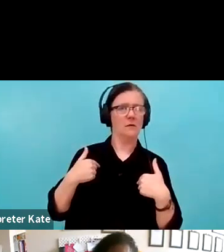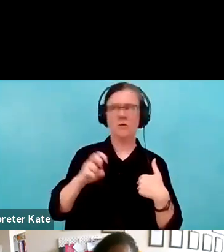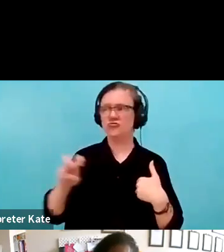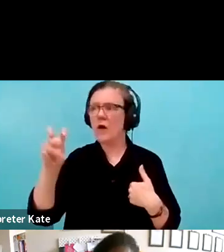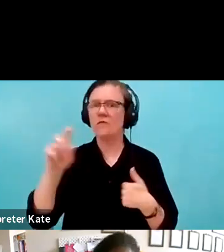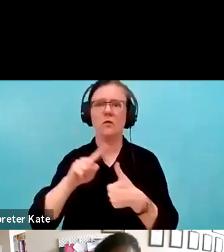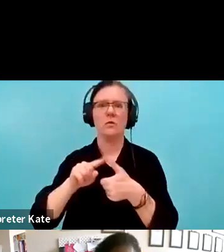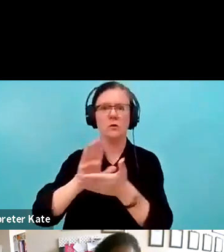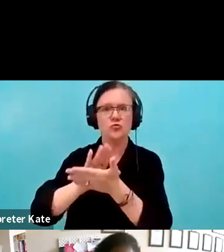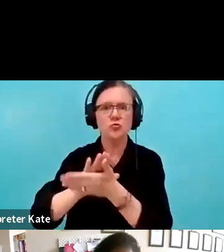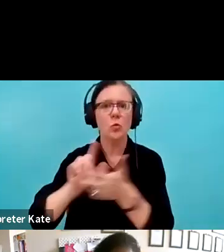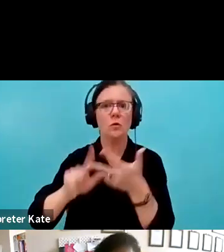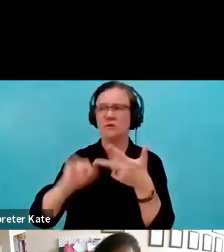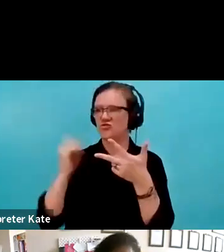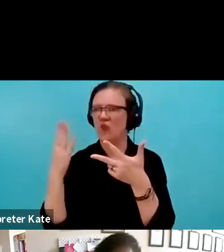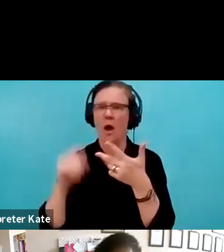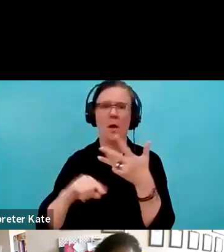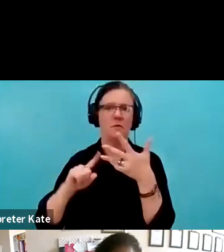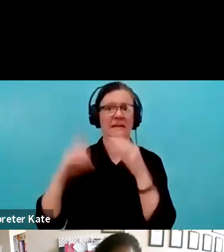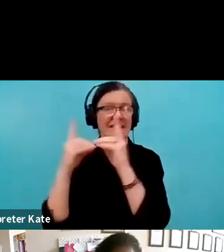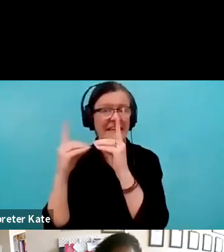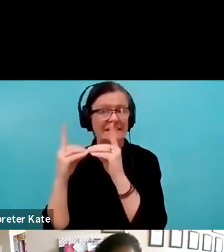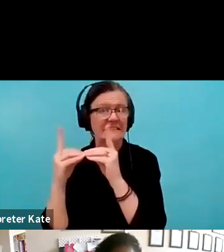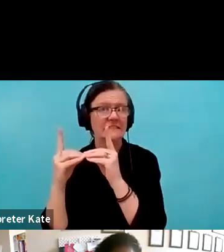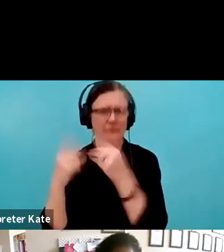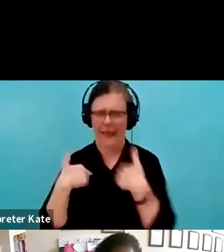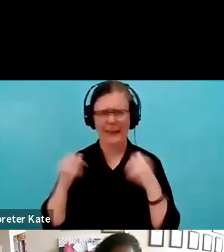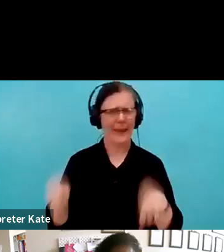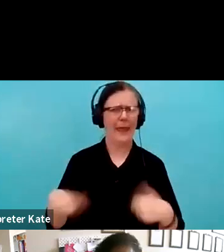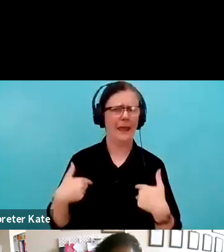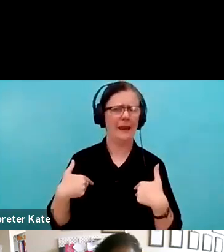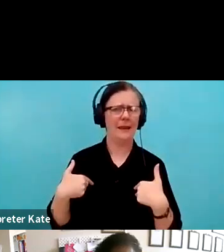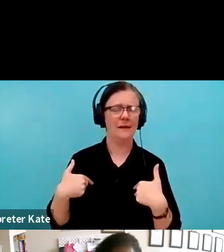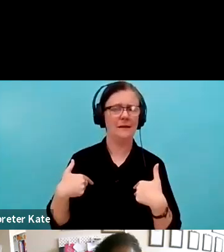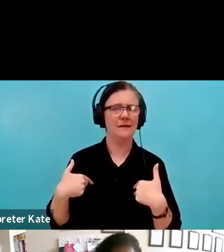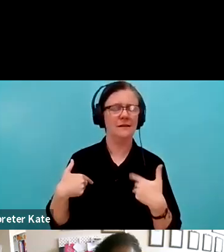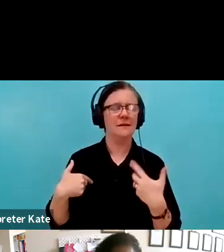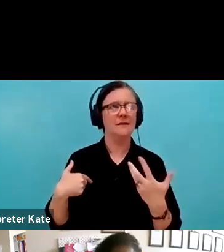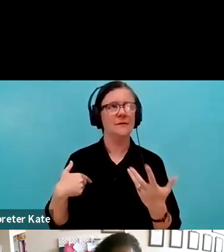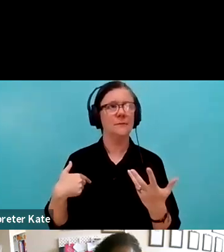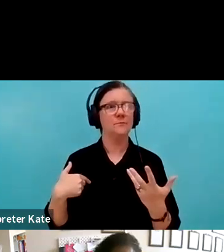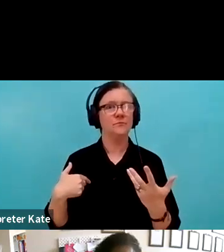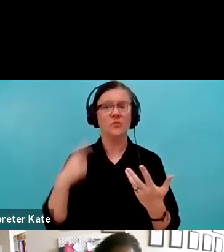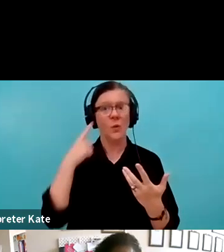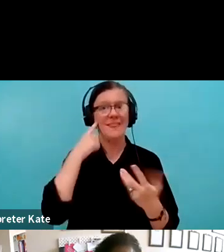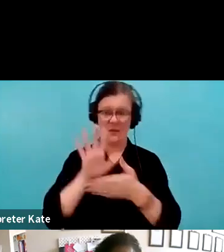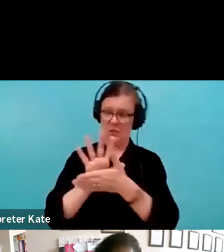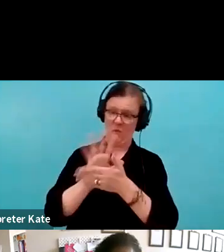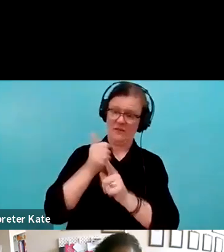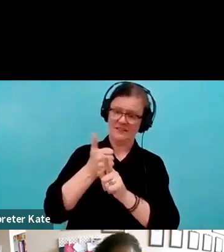school, I can have a job, I can date. And so I think it's very, very